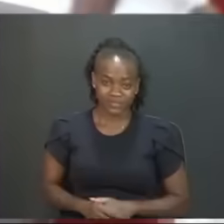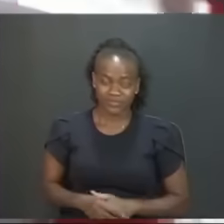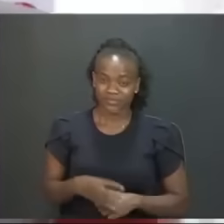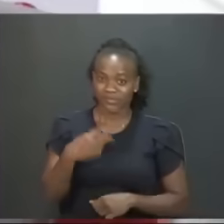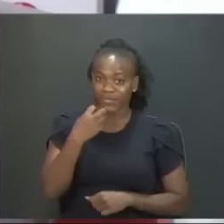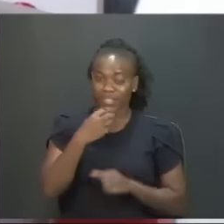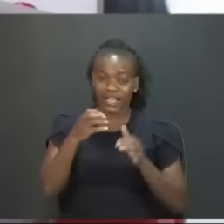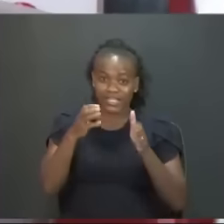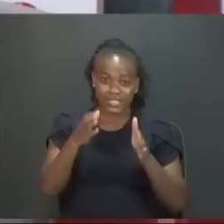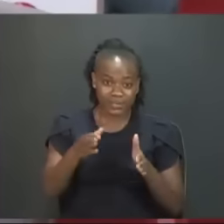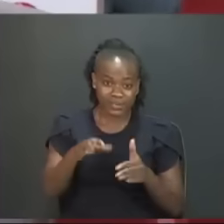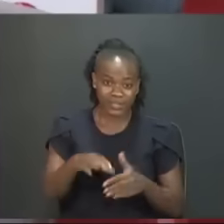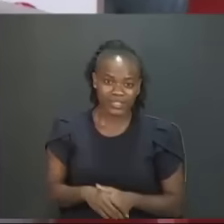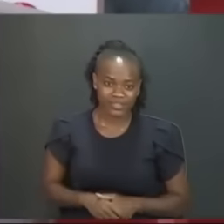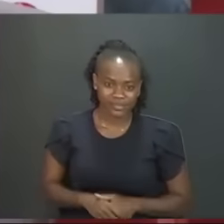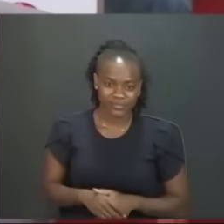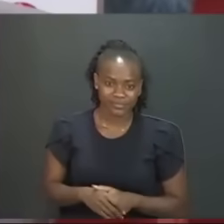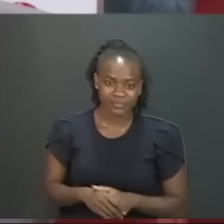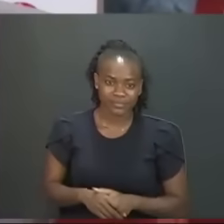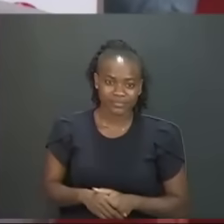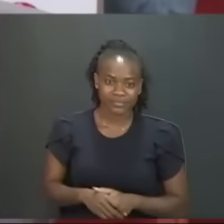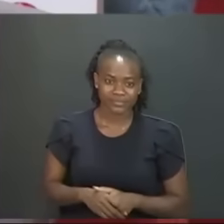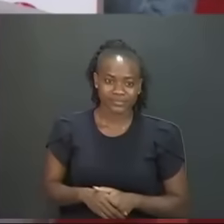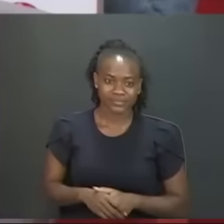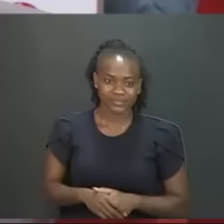Speaker, to determine